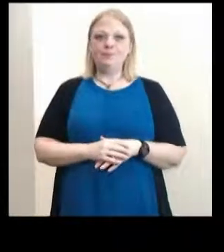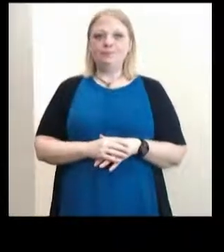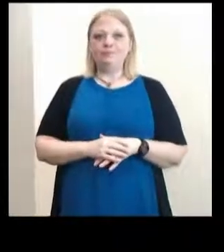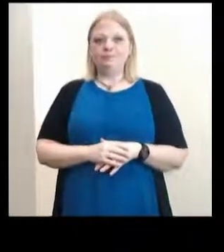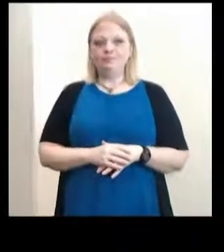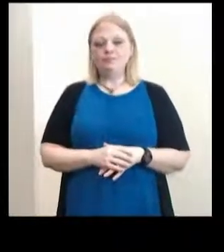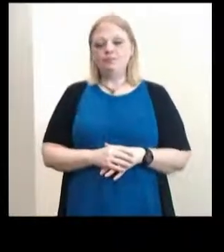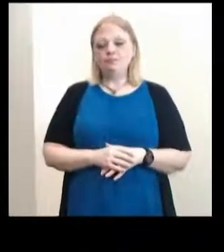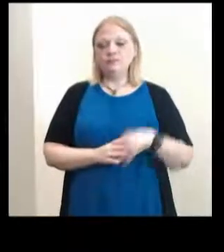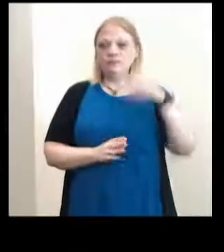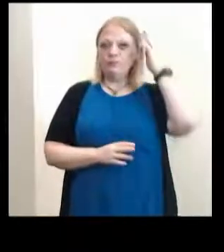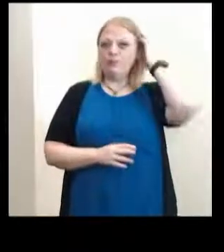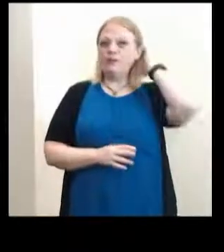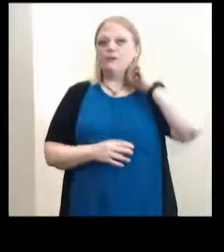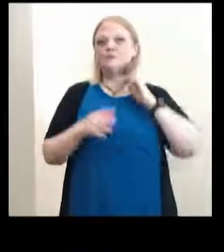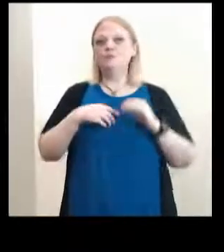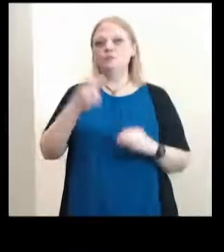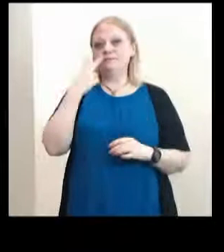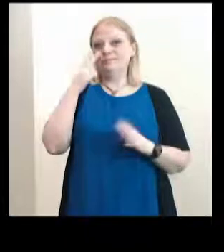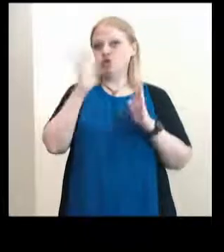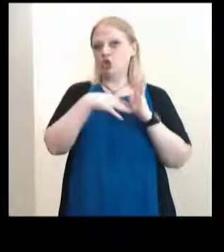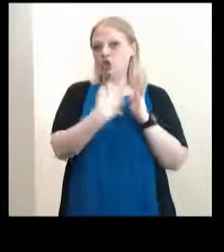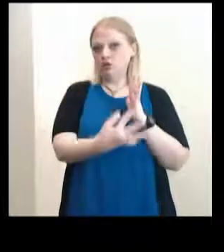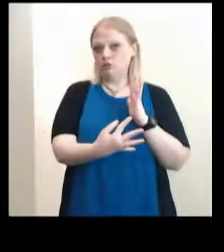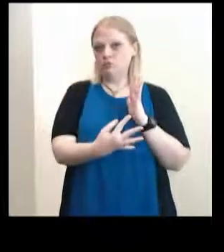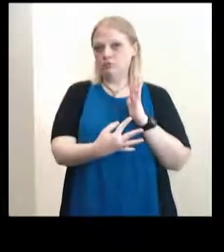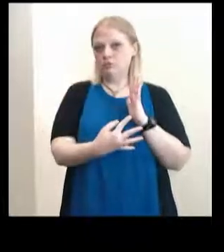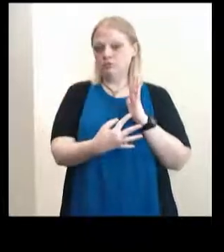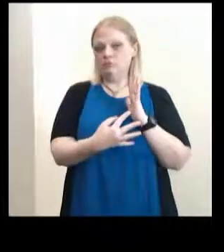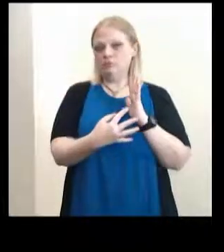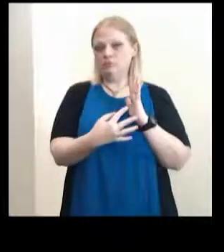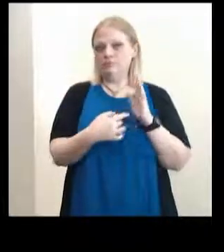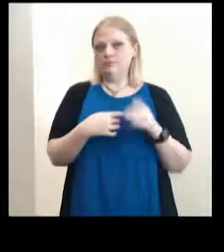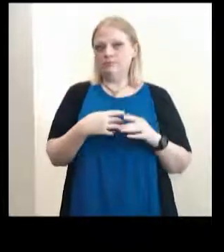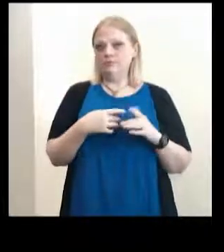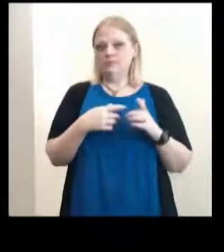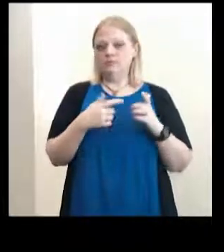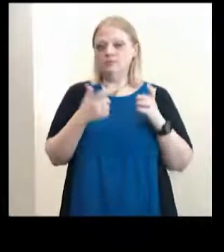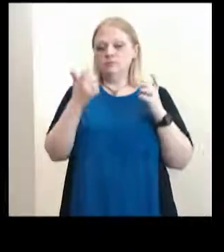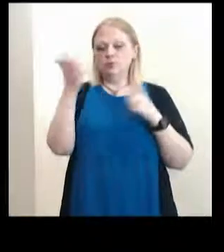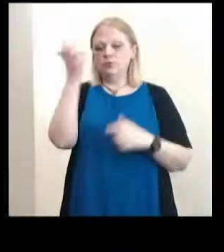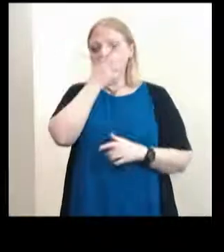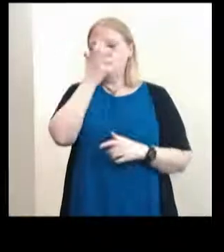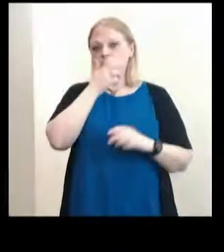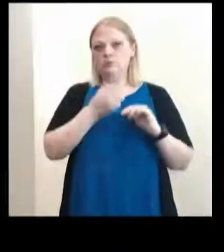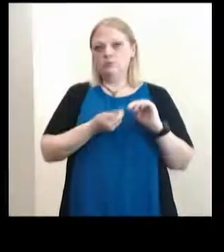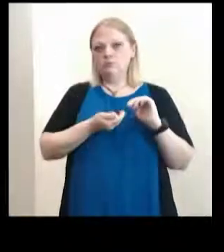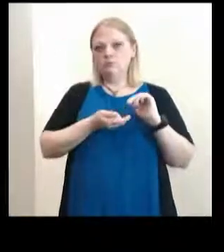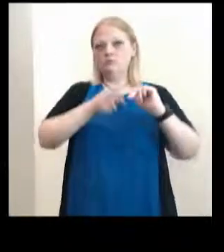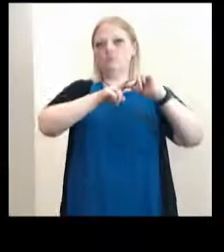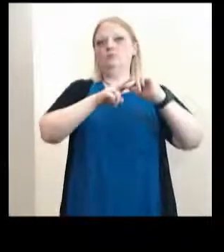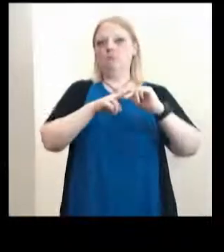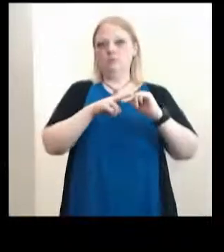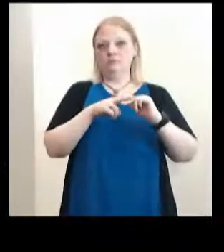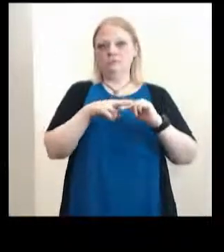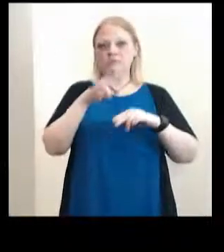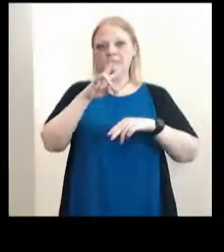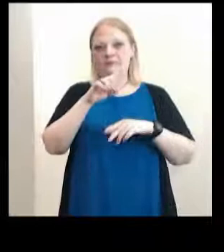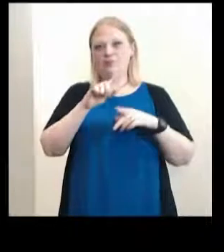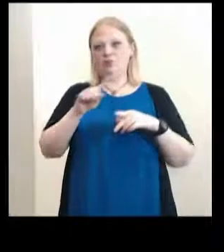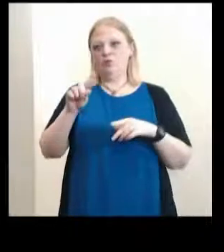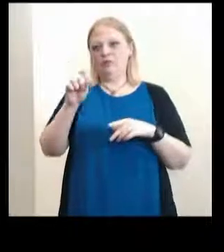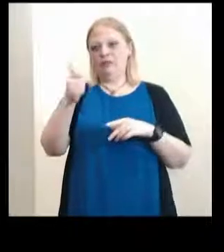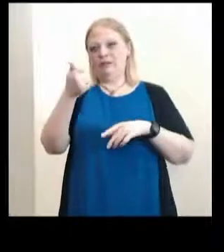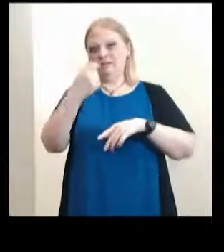You can see from the chart that we have seen a significant increase in the last week to 10 days in